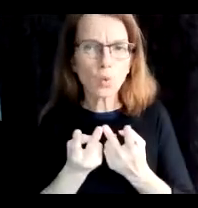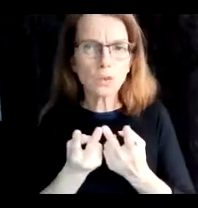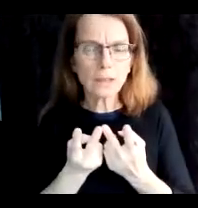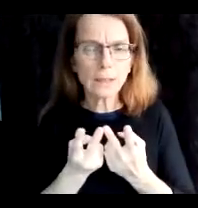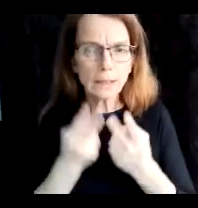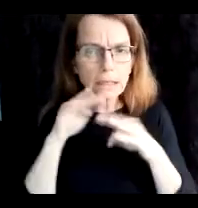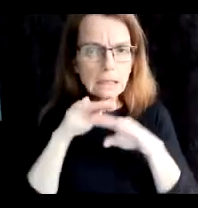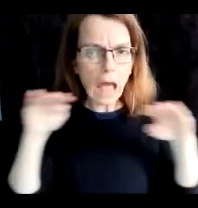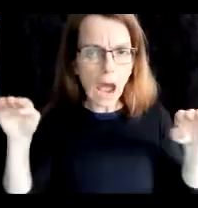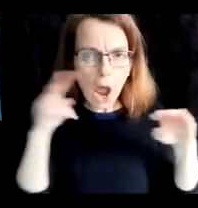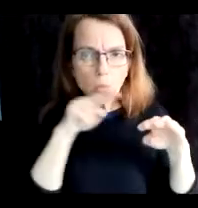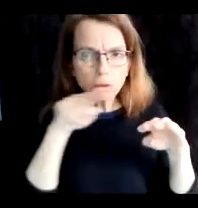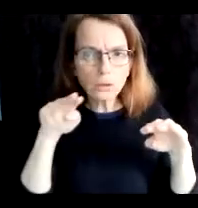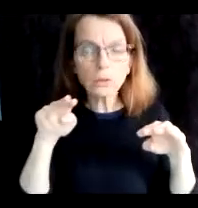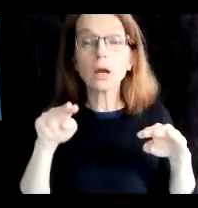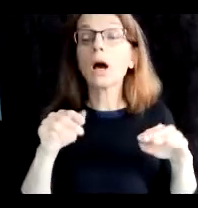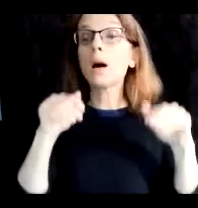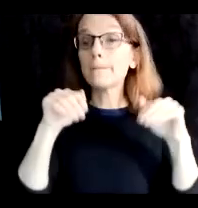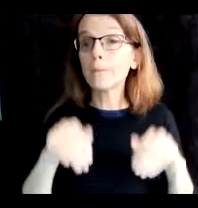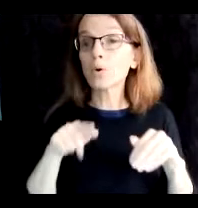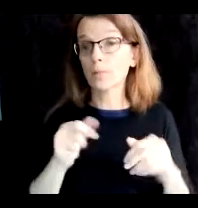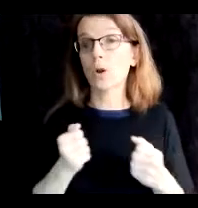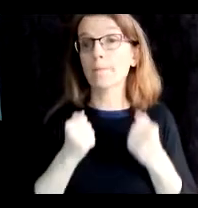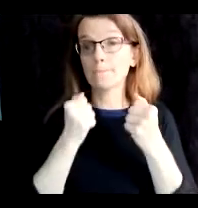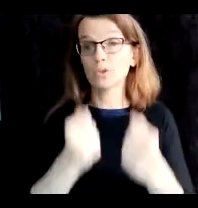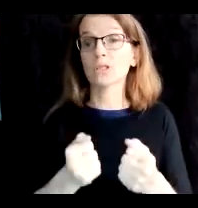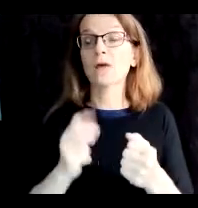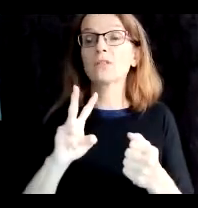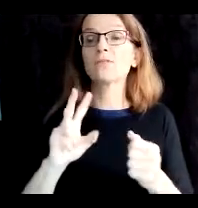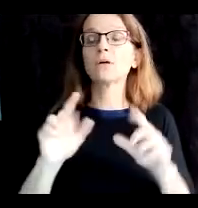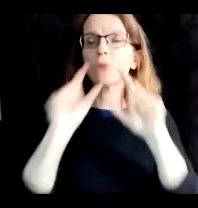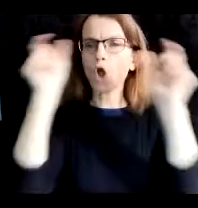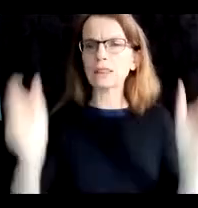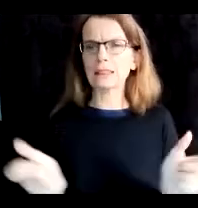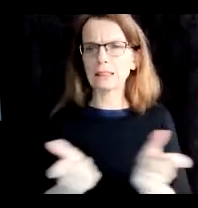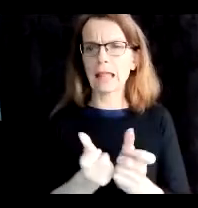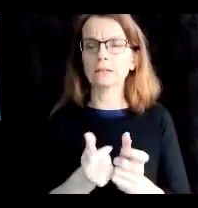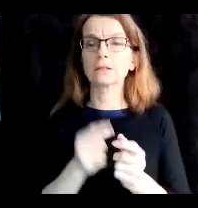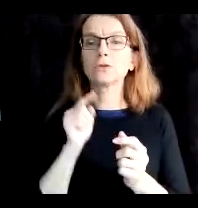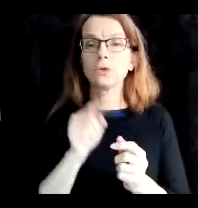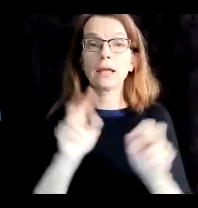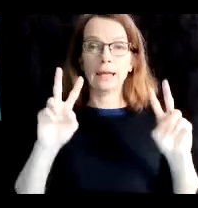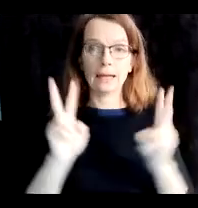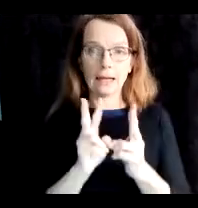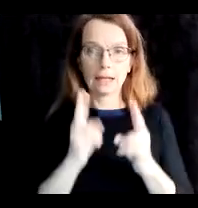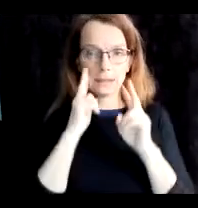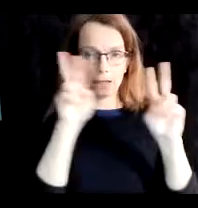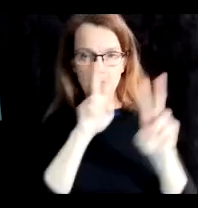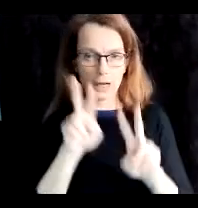contextualized. So this is just a very short overview. And of course, there are more details, and I will be glad to share